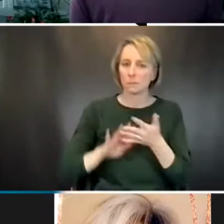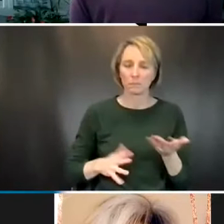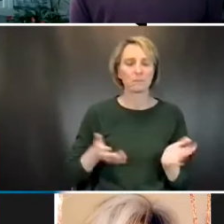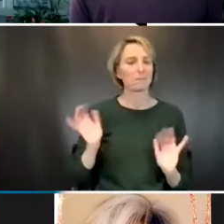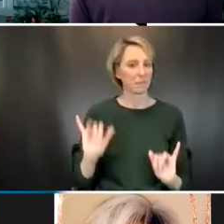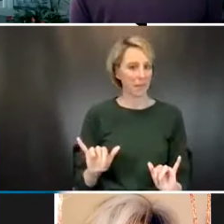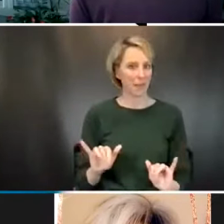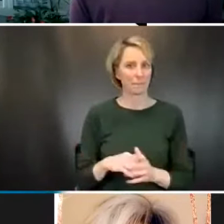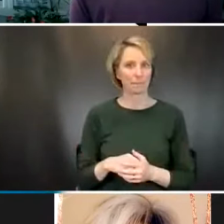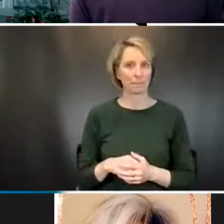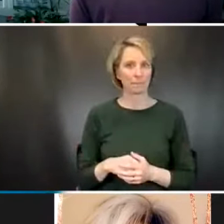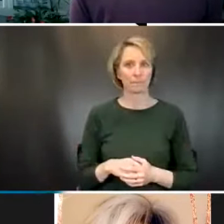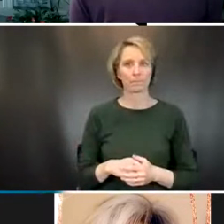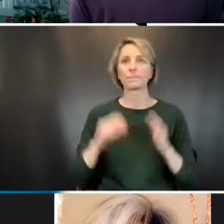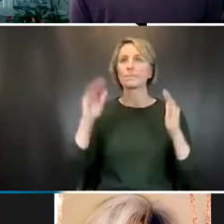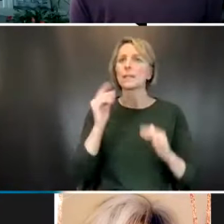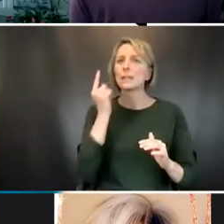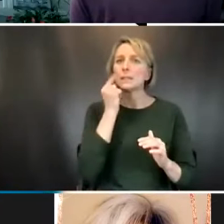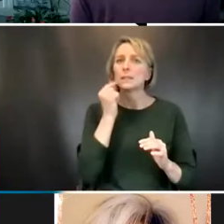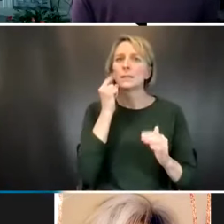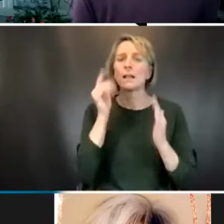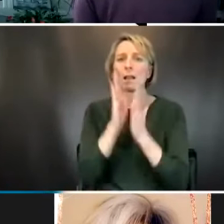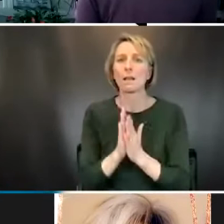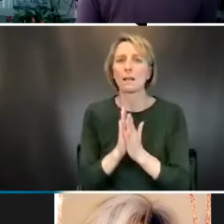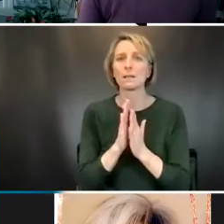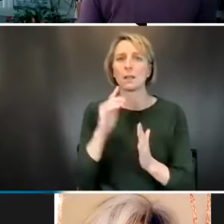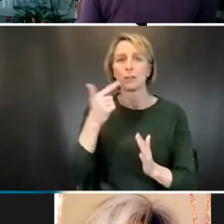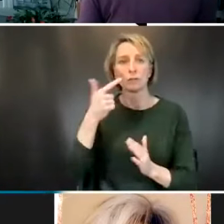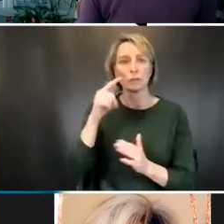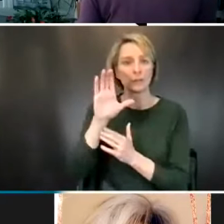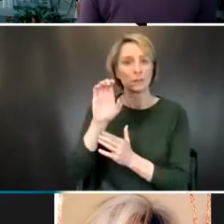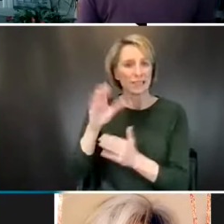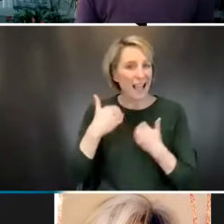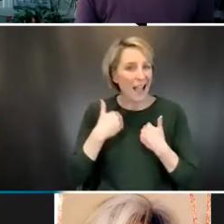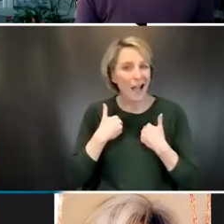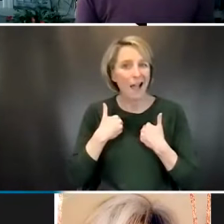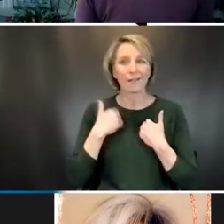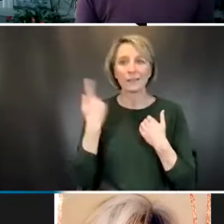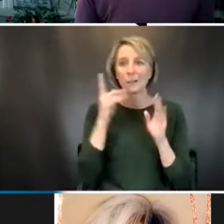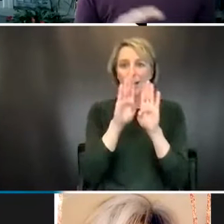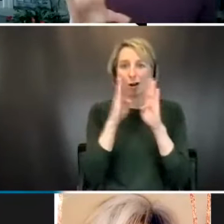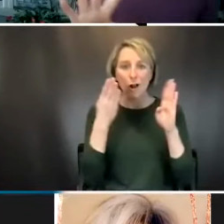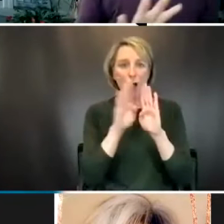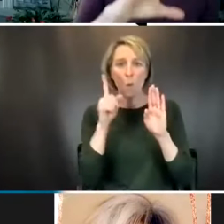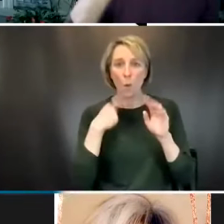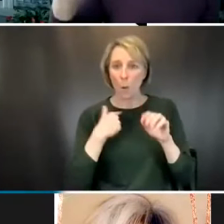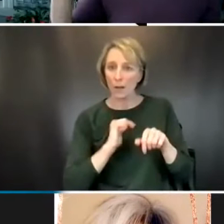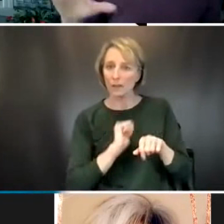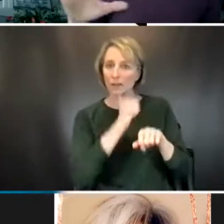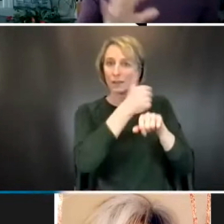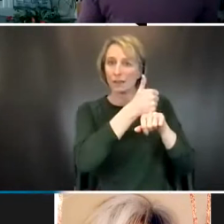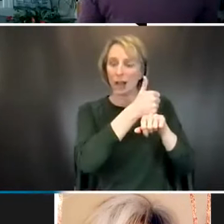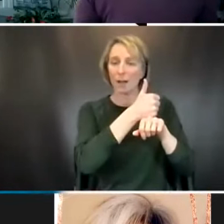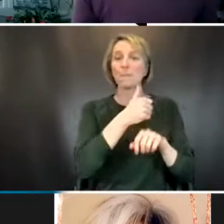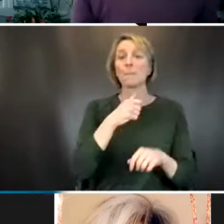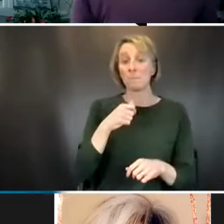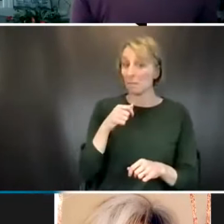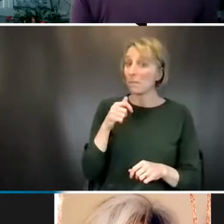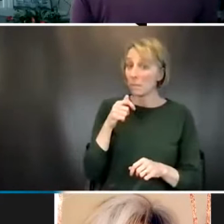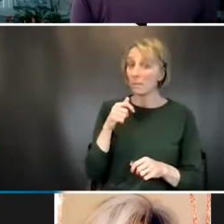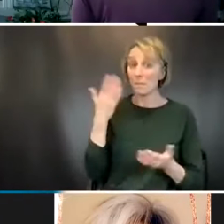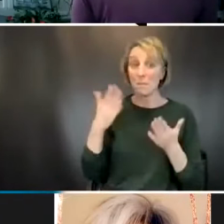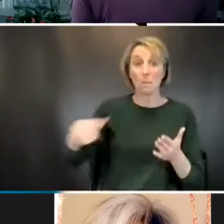Do we have a closet somewhere at CGEC for this? Yeah, so that might be something that you all as a cohort wants to